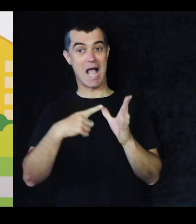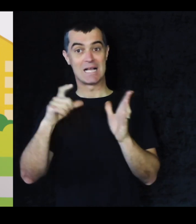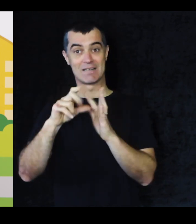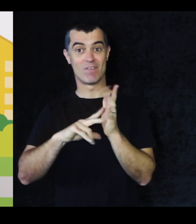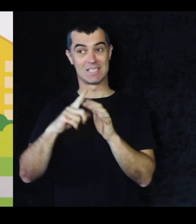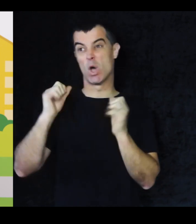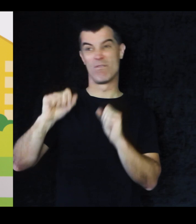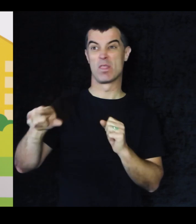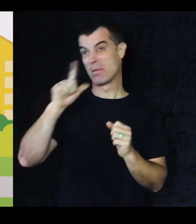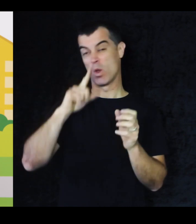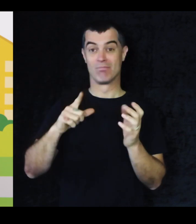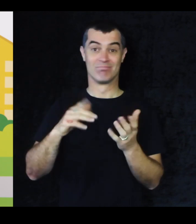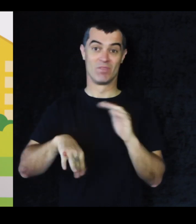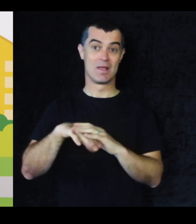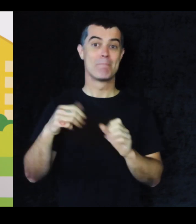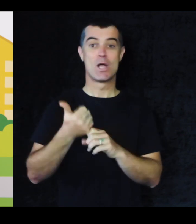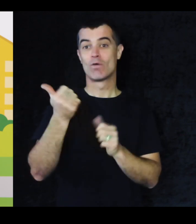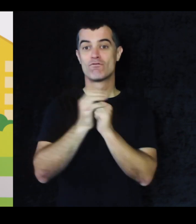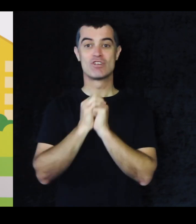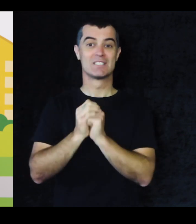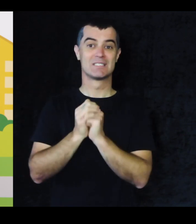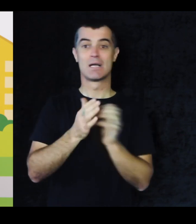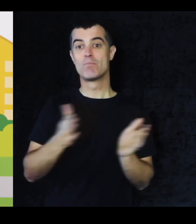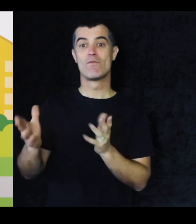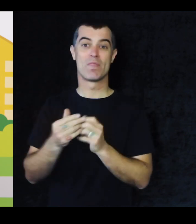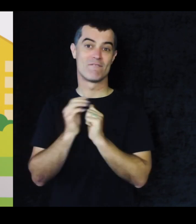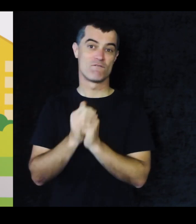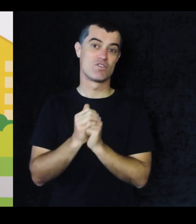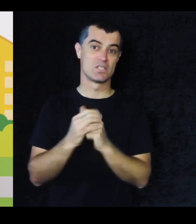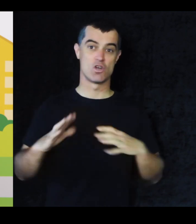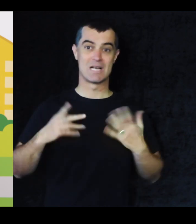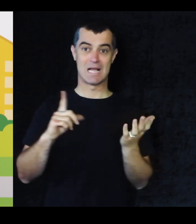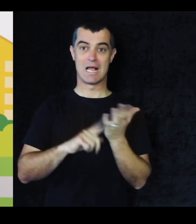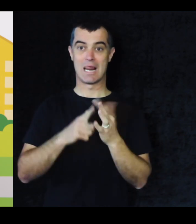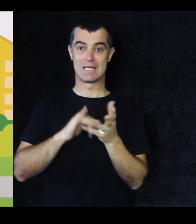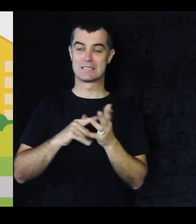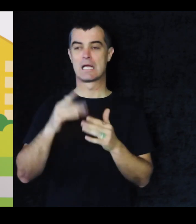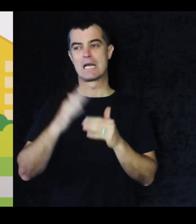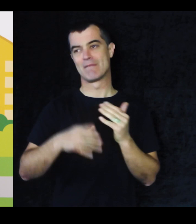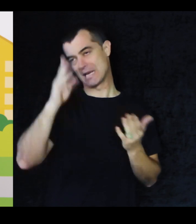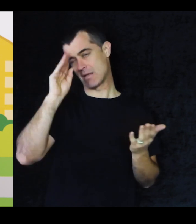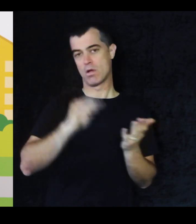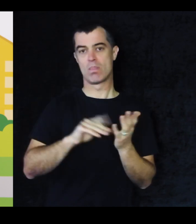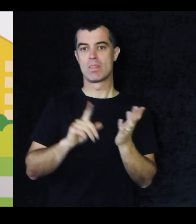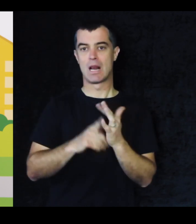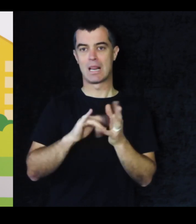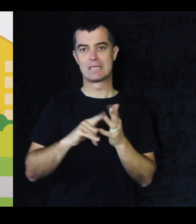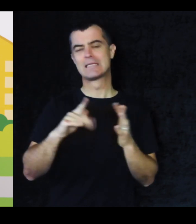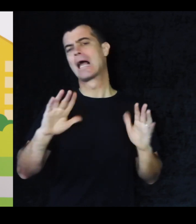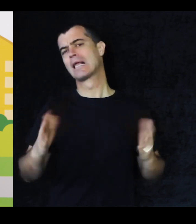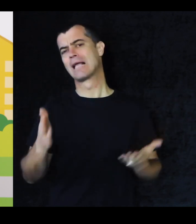my advice is avoid them altogether. Make good friends, move in with friends who've already got the leases in their names. Never put your